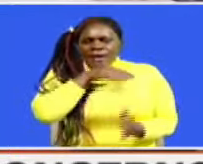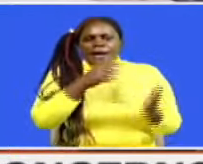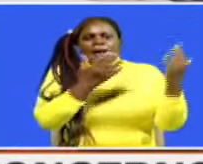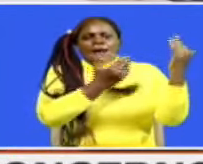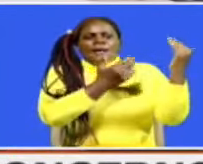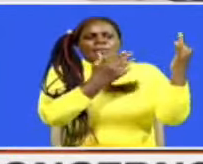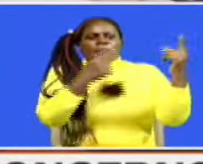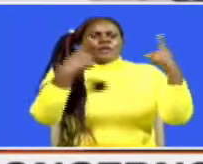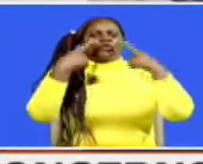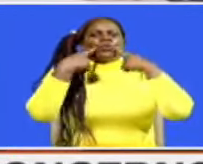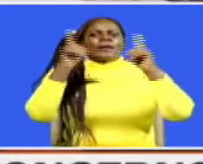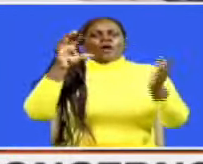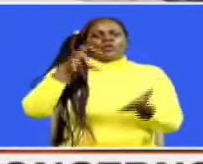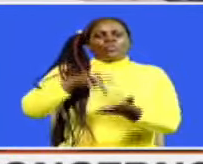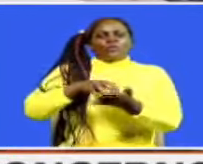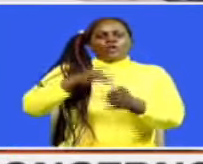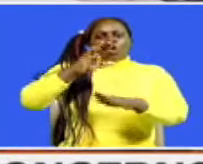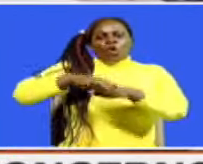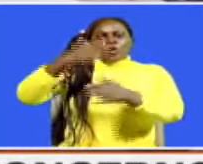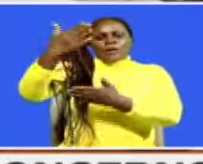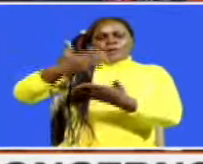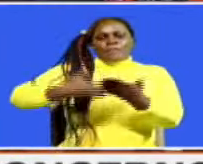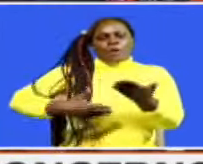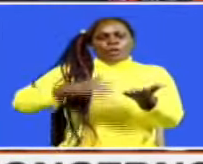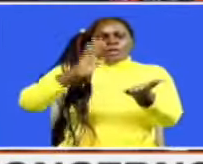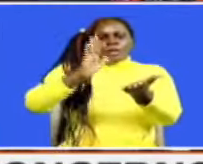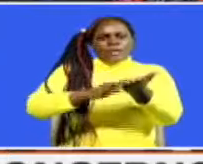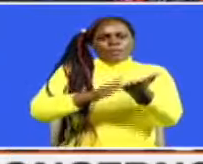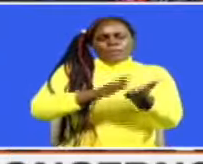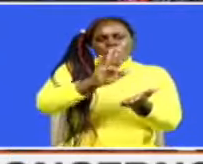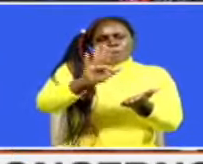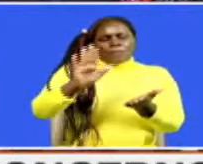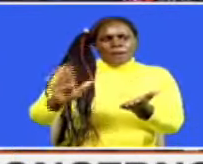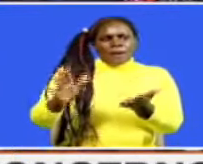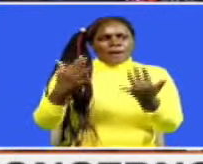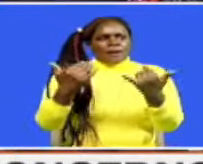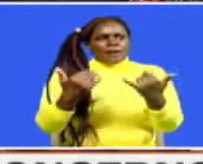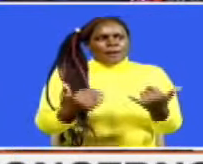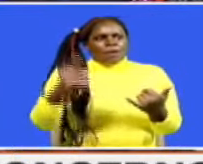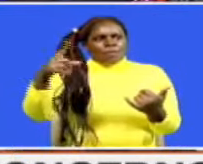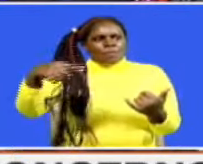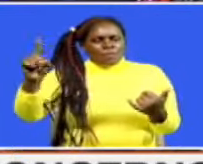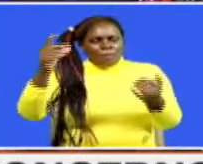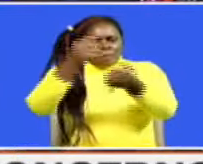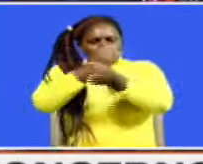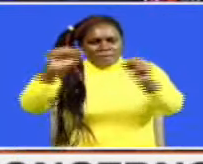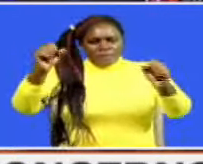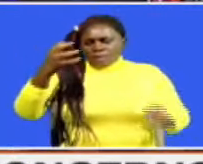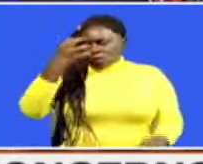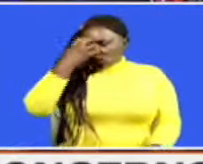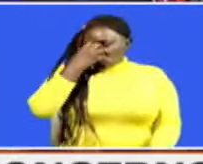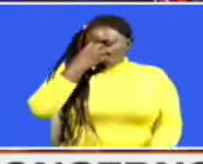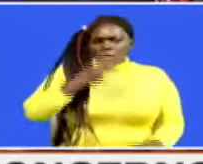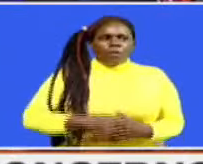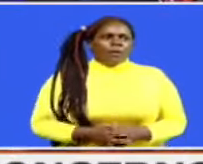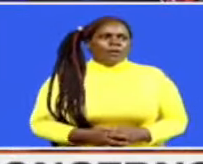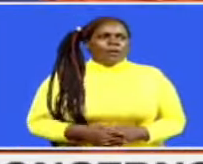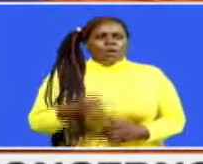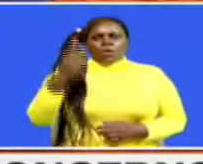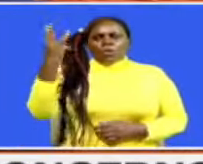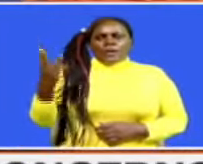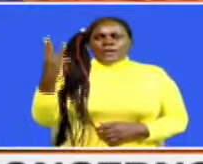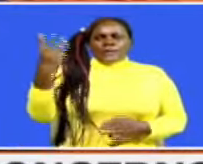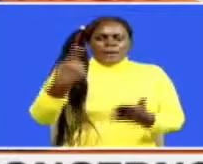expected to take a position on the report, whose recommendations have since been endorsed by President William Ruto. The